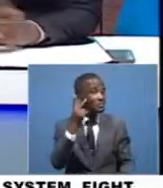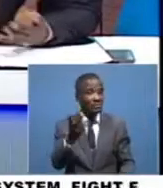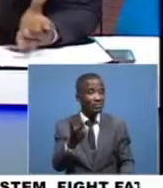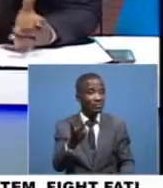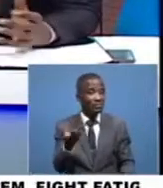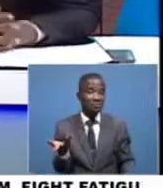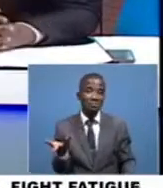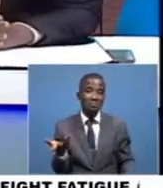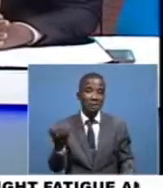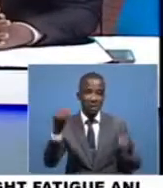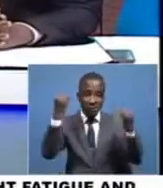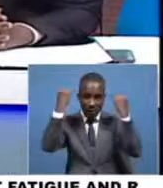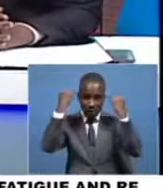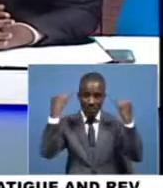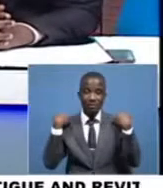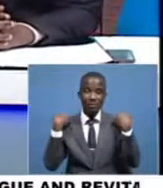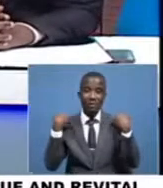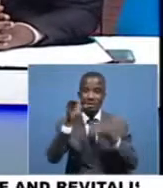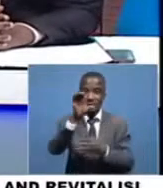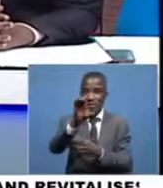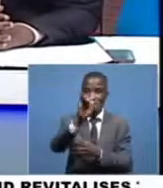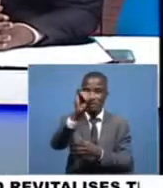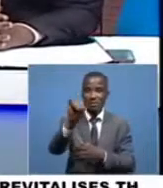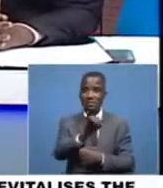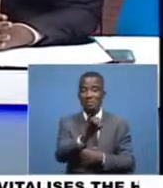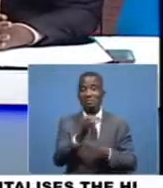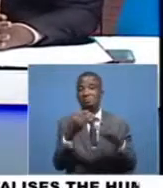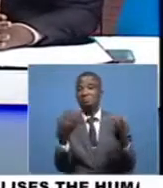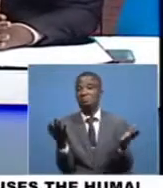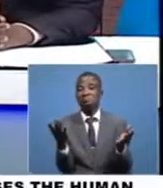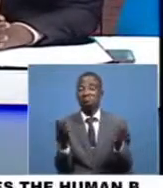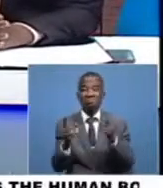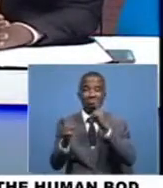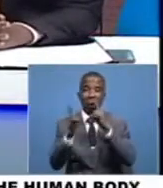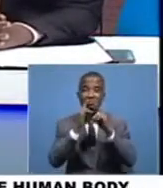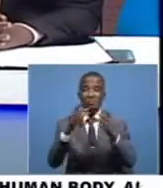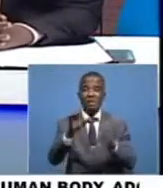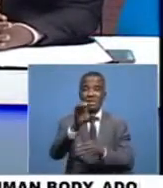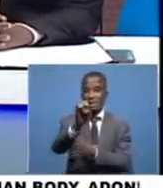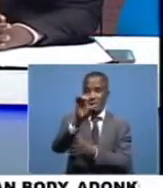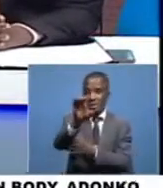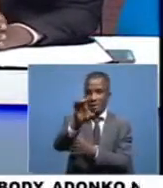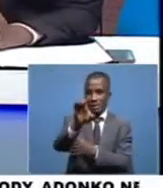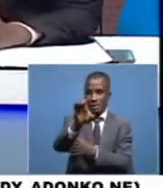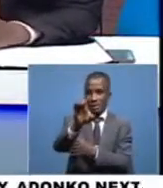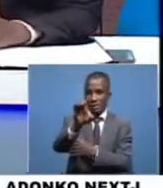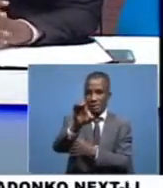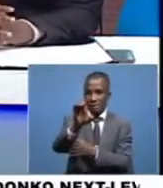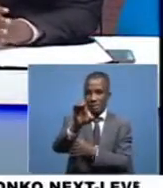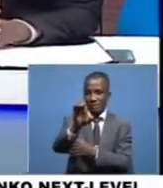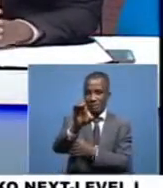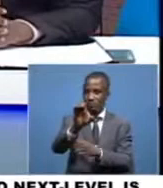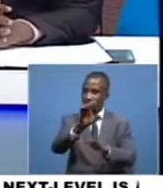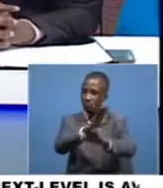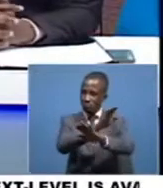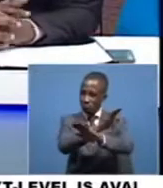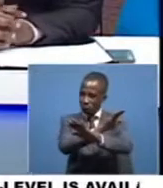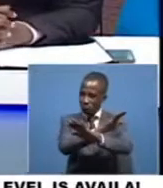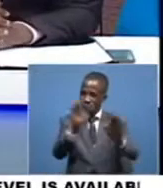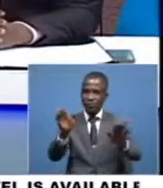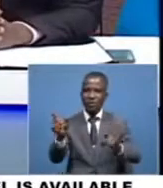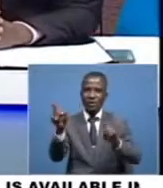the presiding judge, that's the Chief Justice. The witness for the second respondent is not going